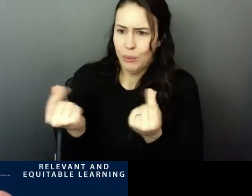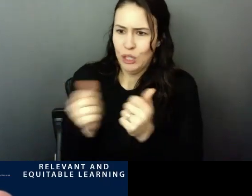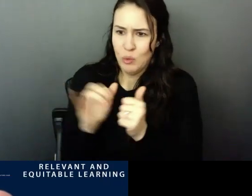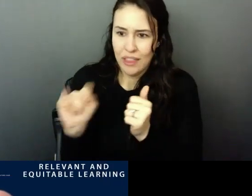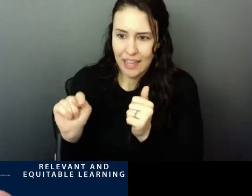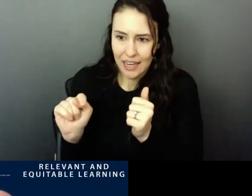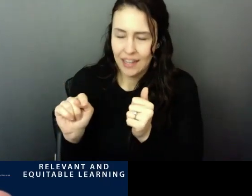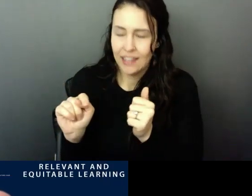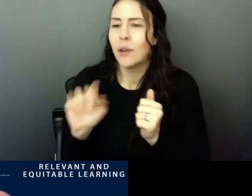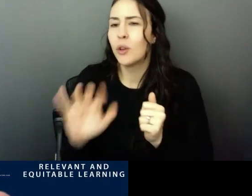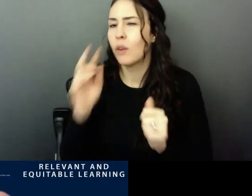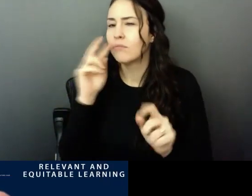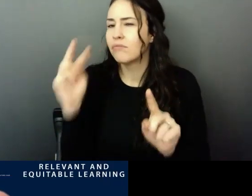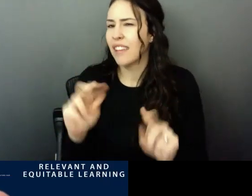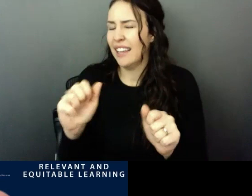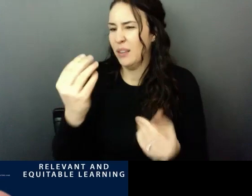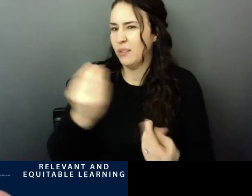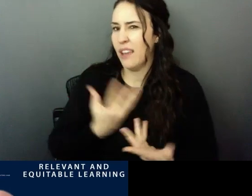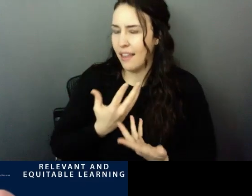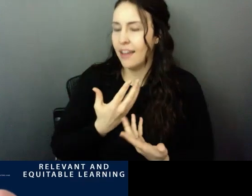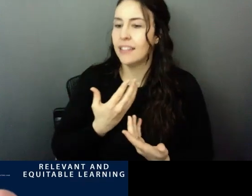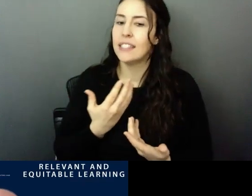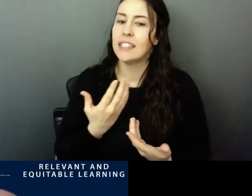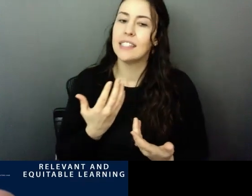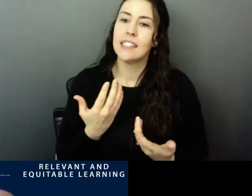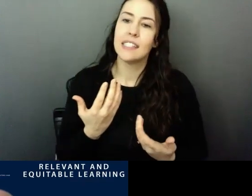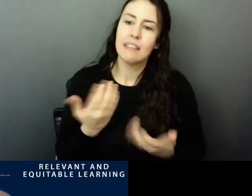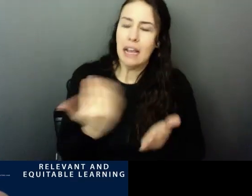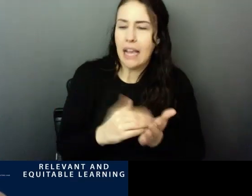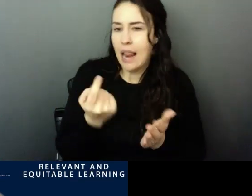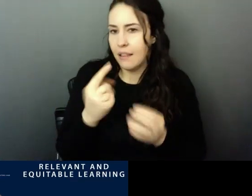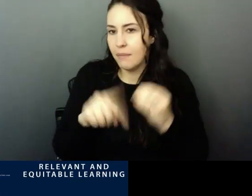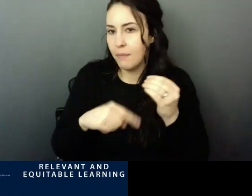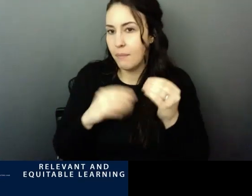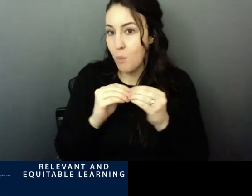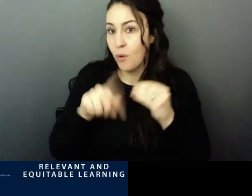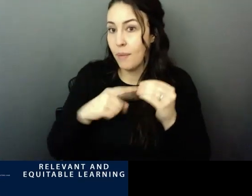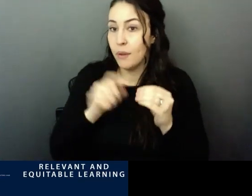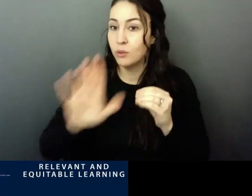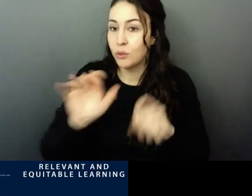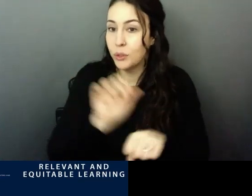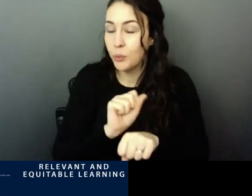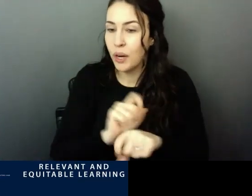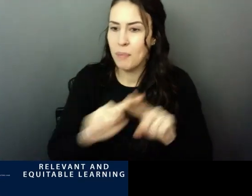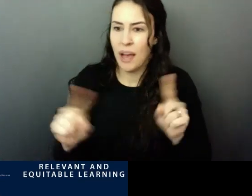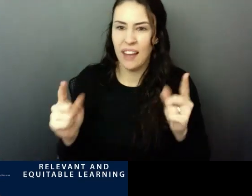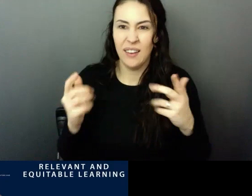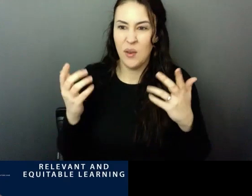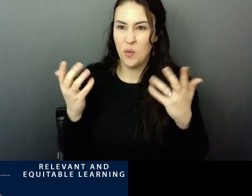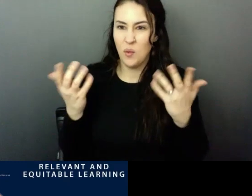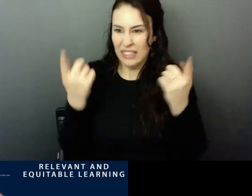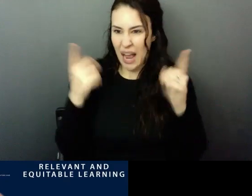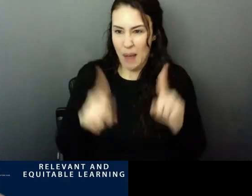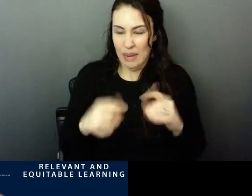us from your perspective, tell us again a little bit more about your work and what in the world is happening? What do we do